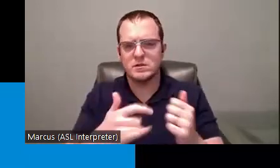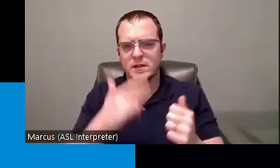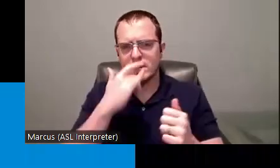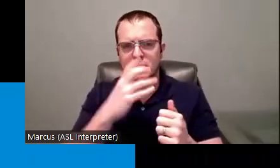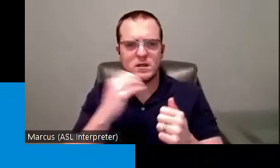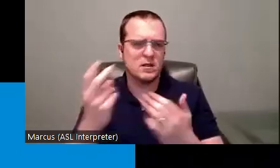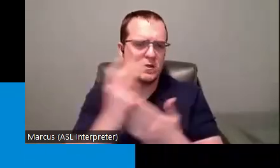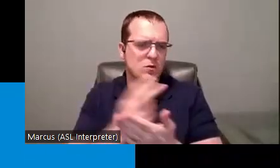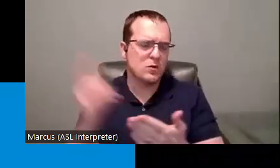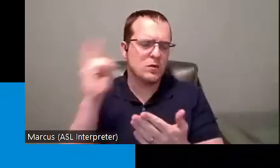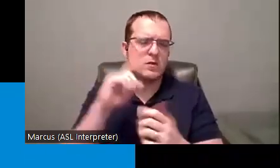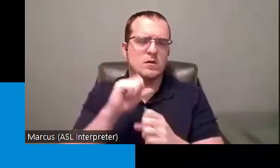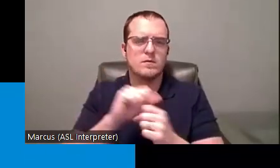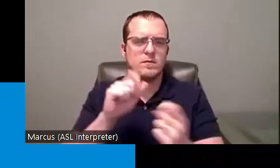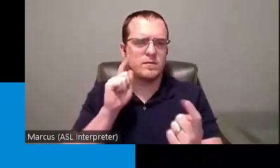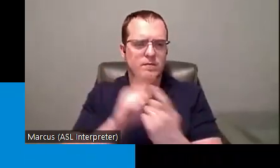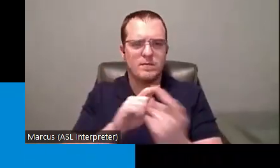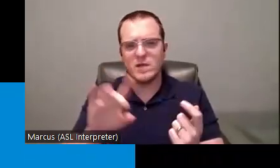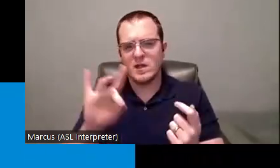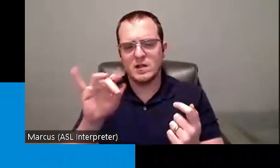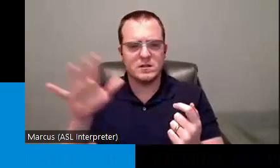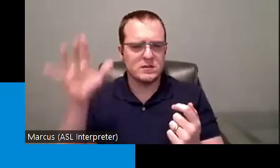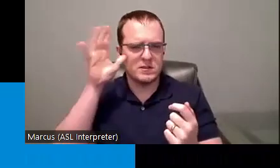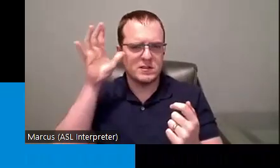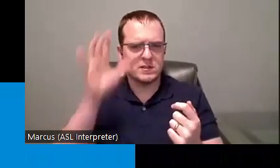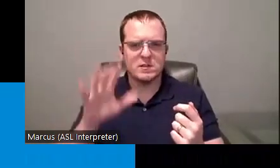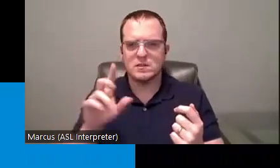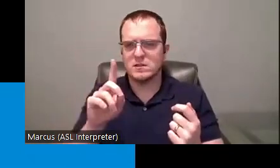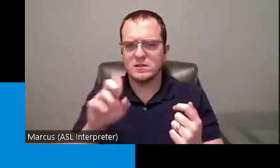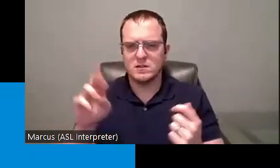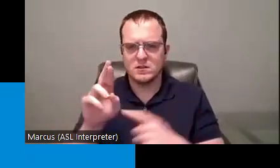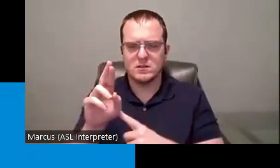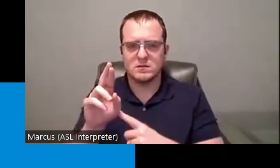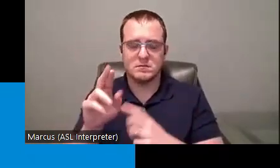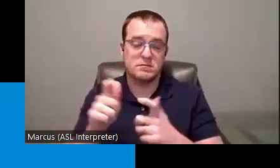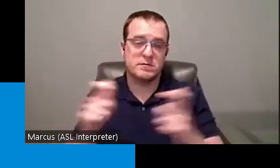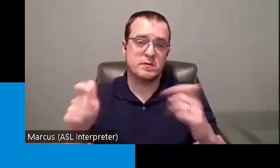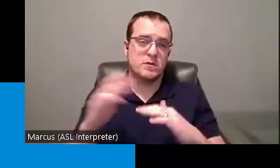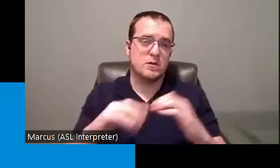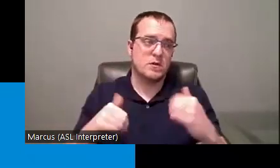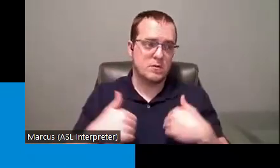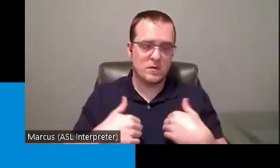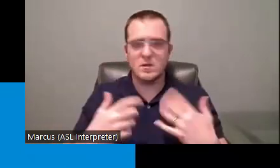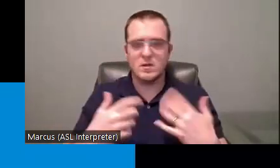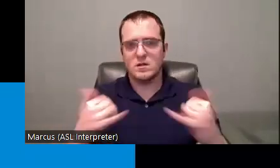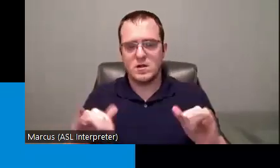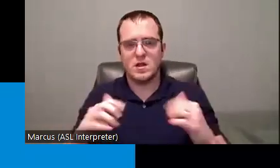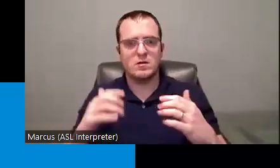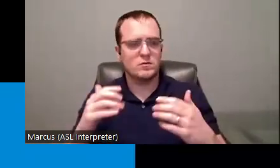I came across 8 deer, much bigger than I am, and still had to keep